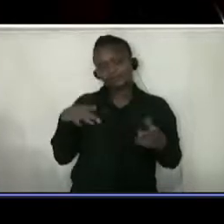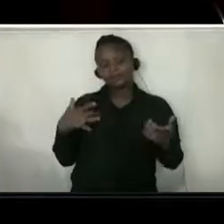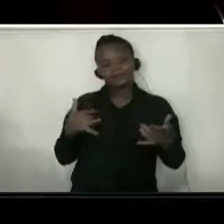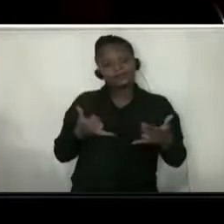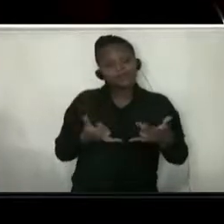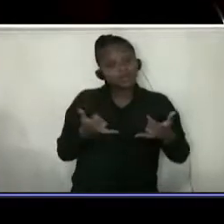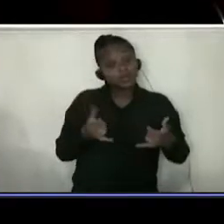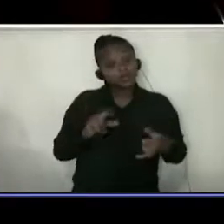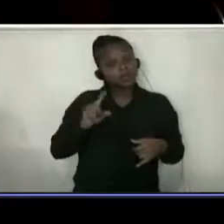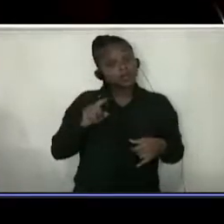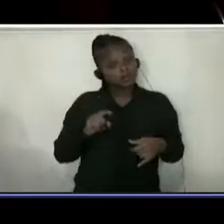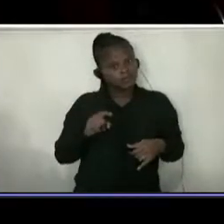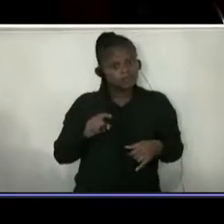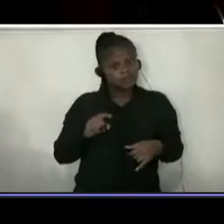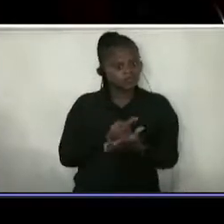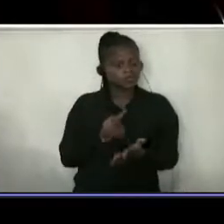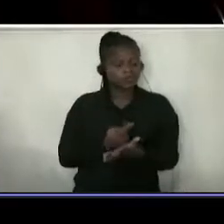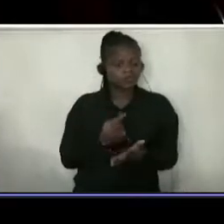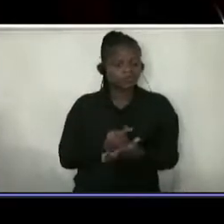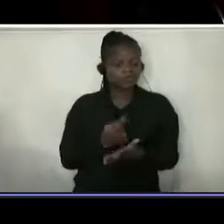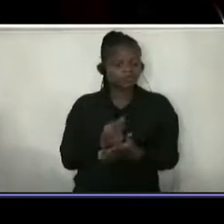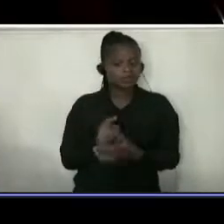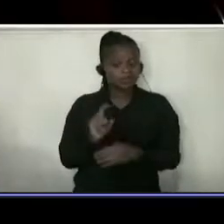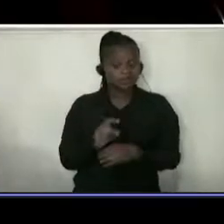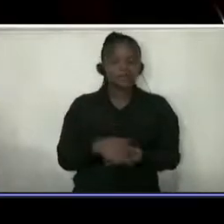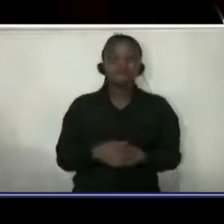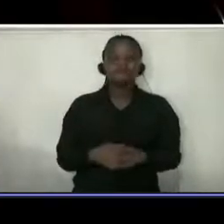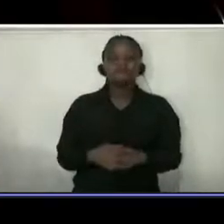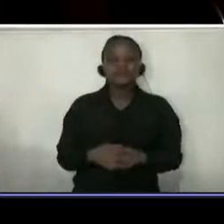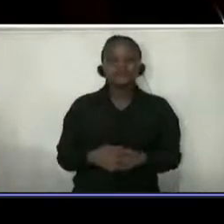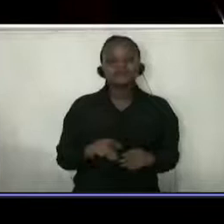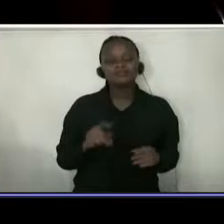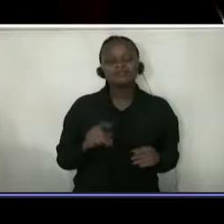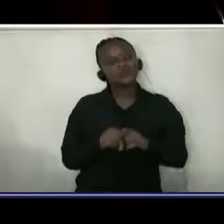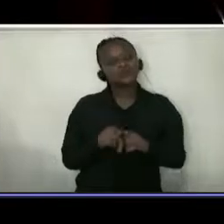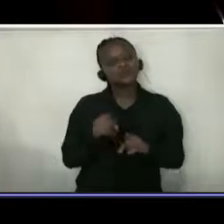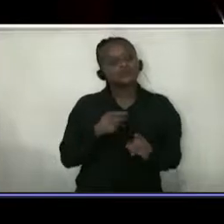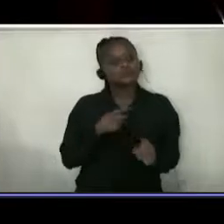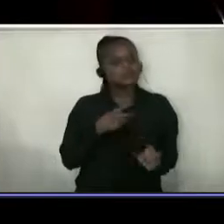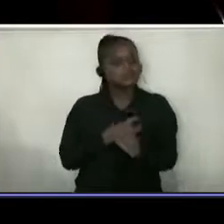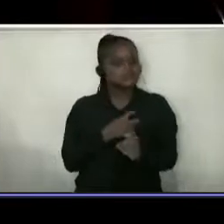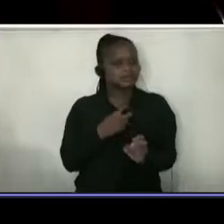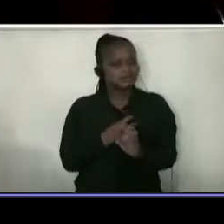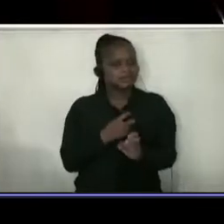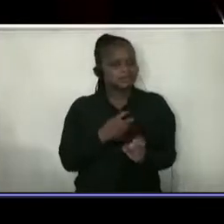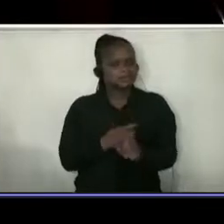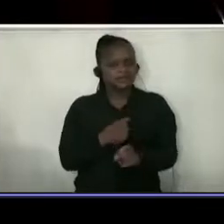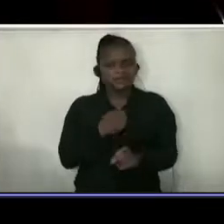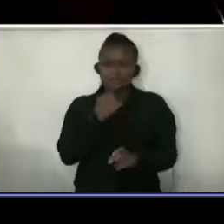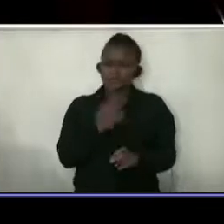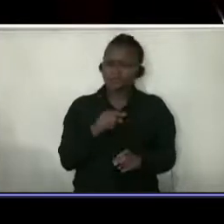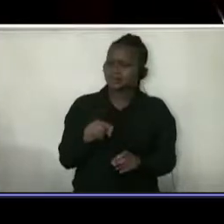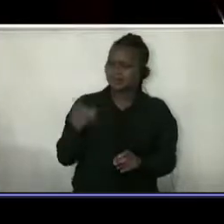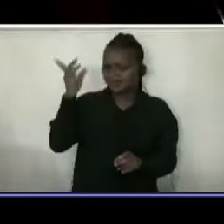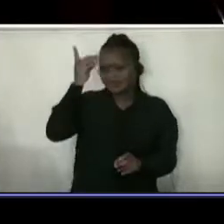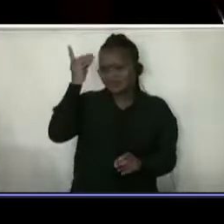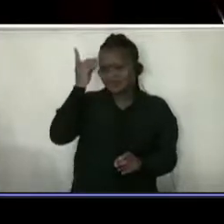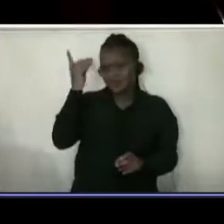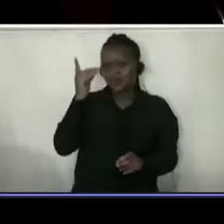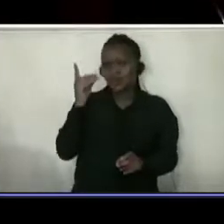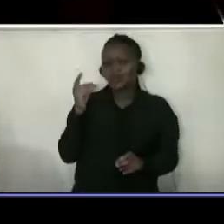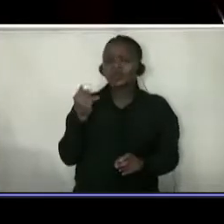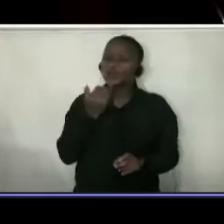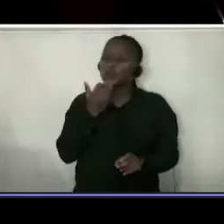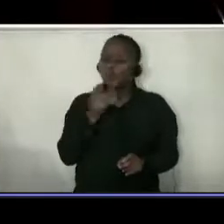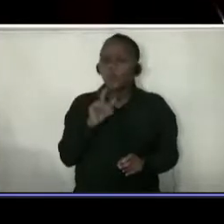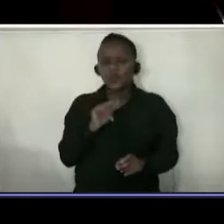quickly. I must also add, it is difficult to tell who the majority party is in the coalition at Itakwini, as I see more of the deputy mayor than